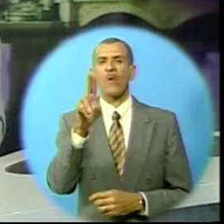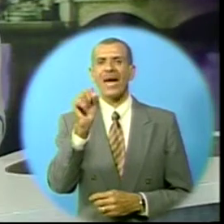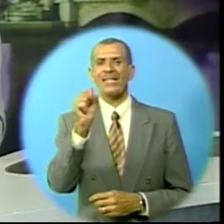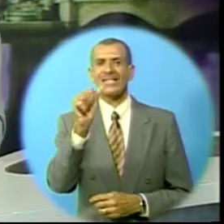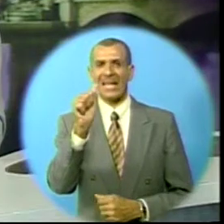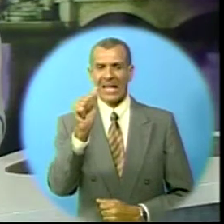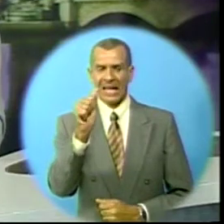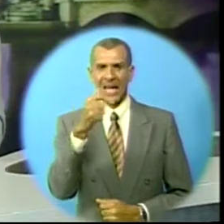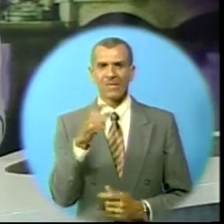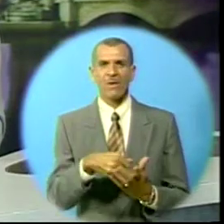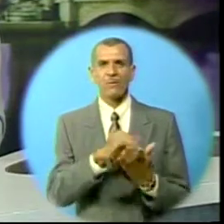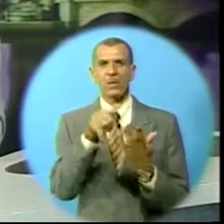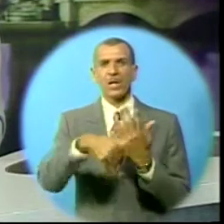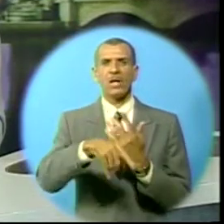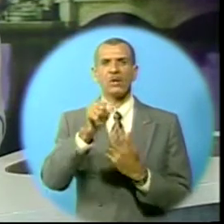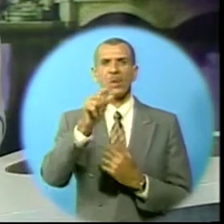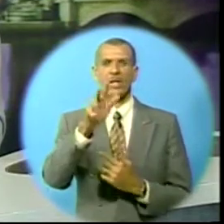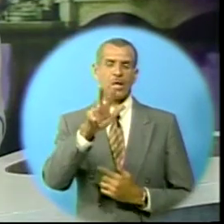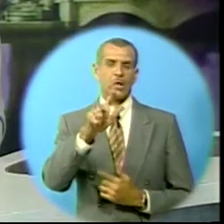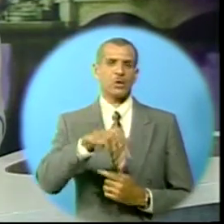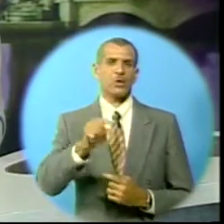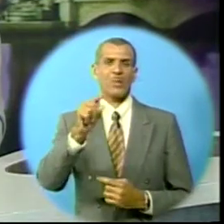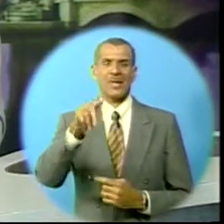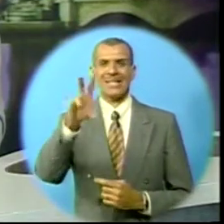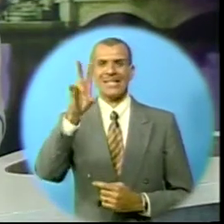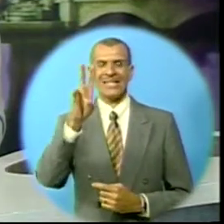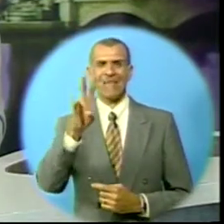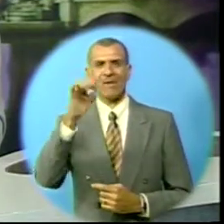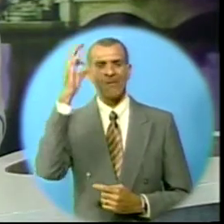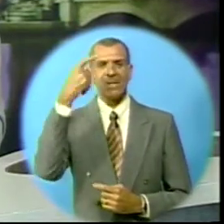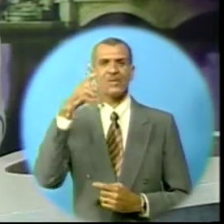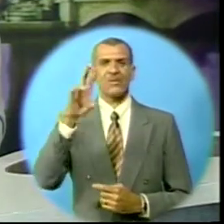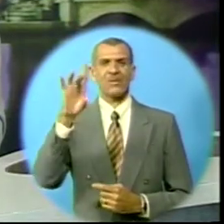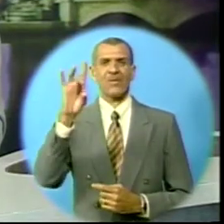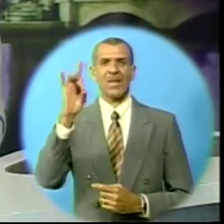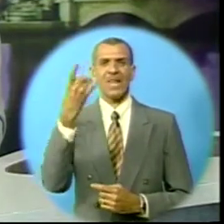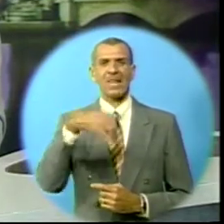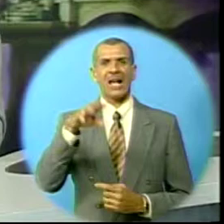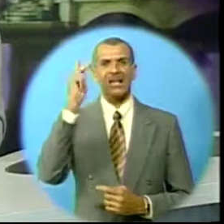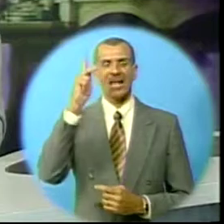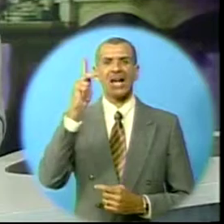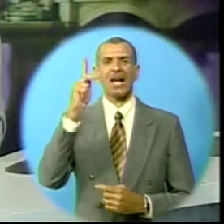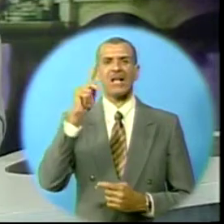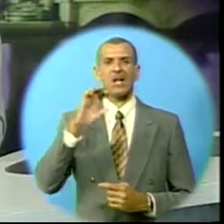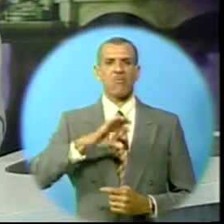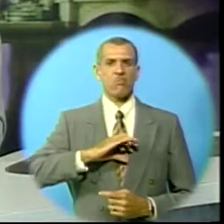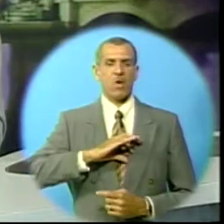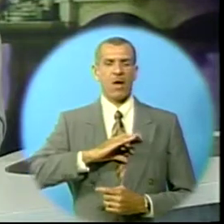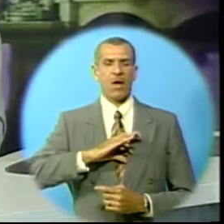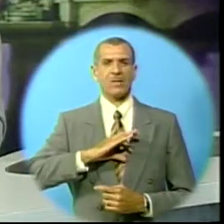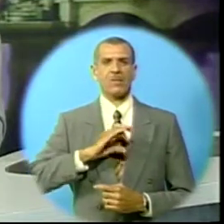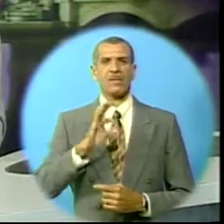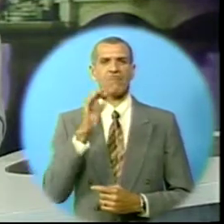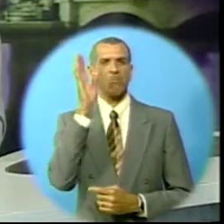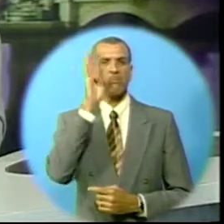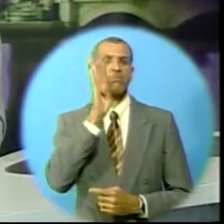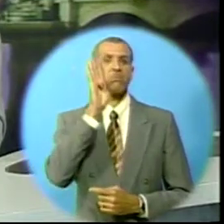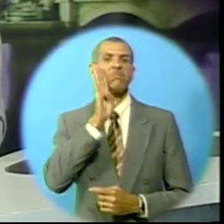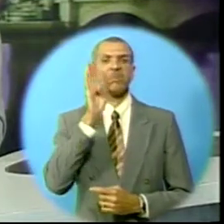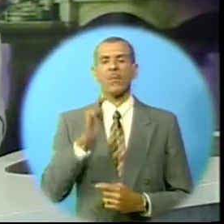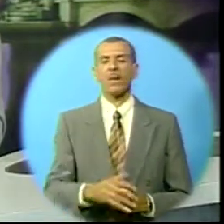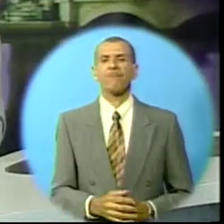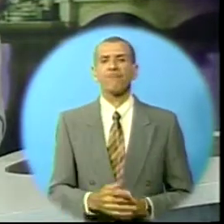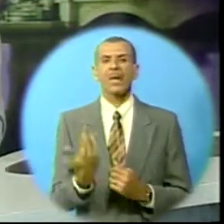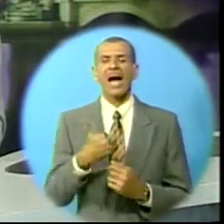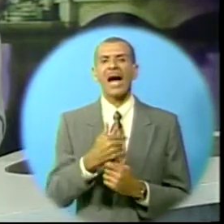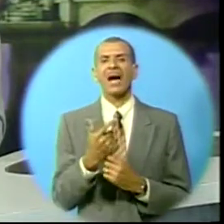from July 23rd to 27th, with Francis finishing 8th, while King won the bronze medal. Francis blamed his performance on a